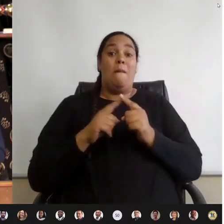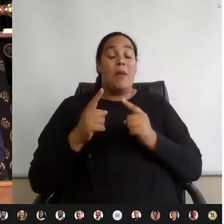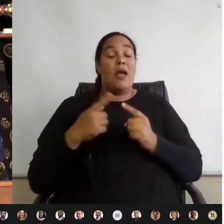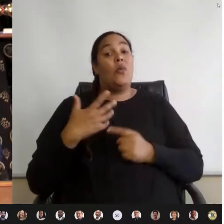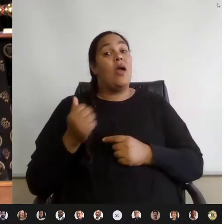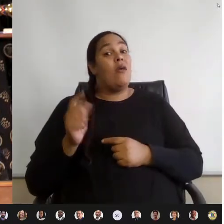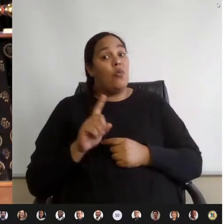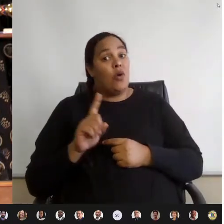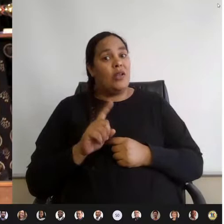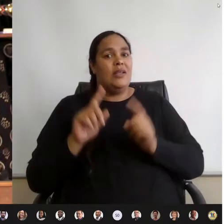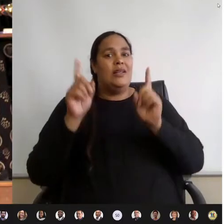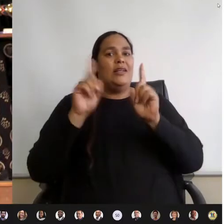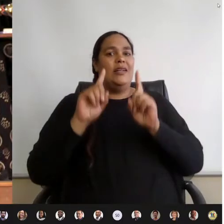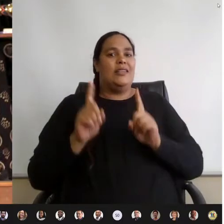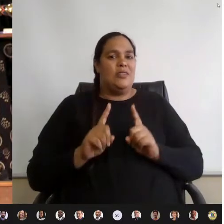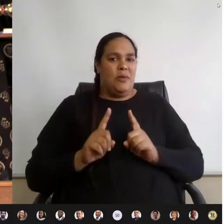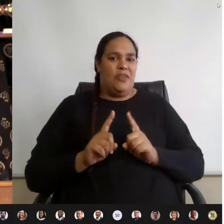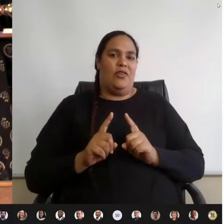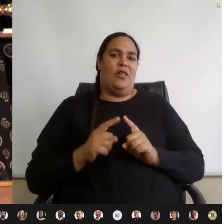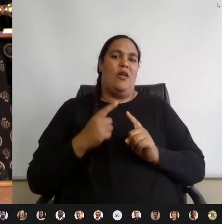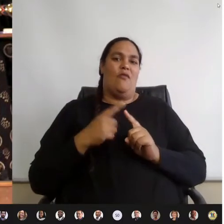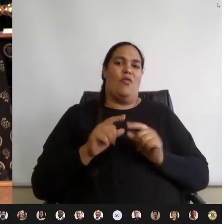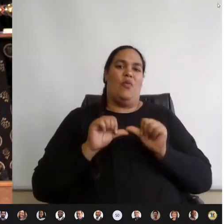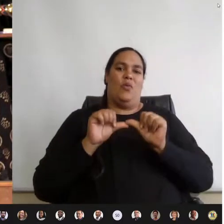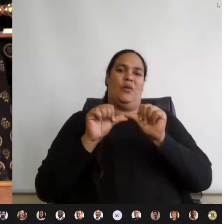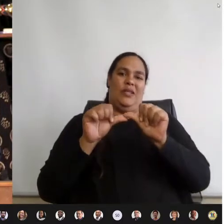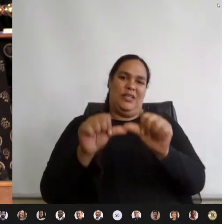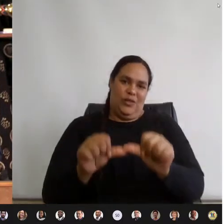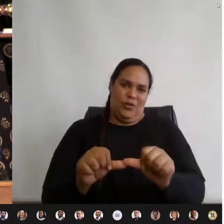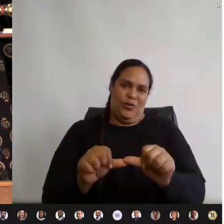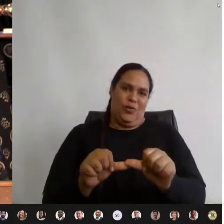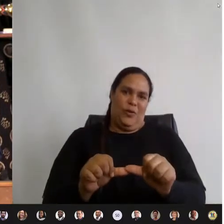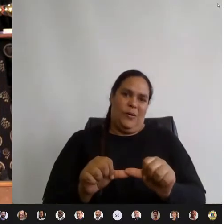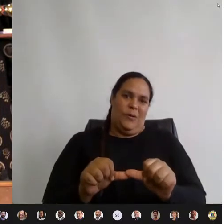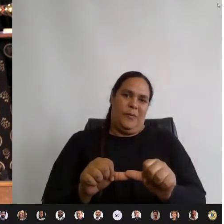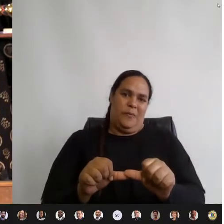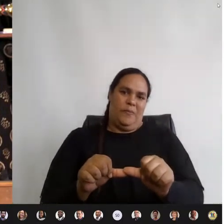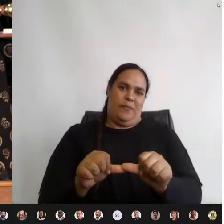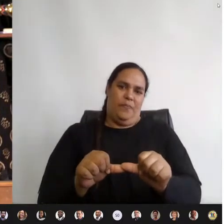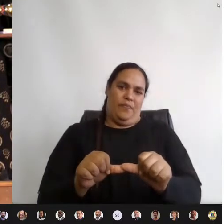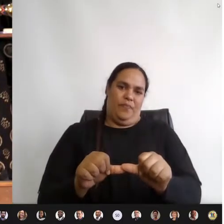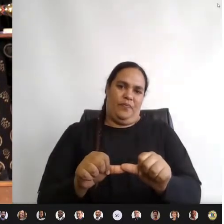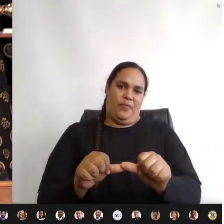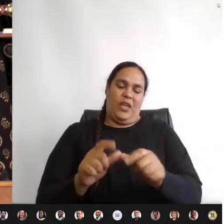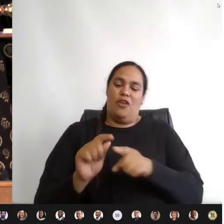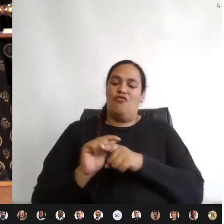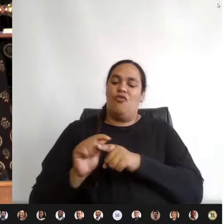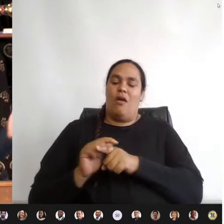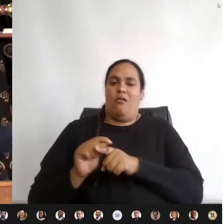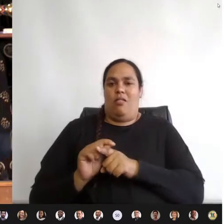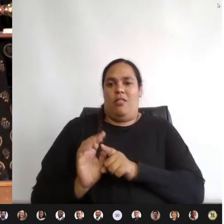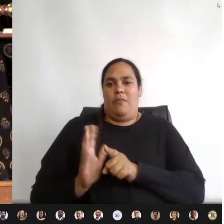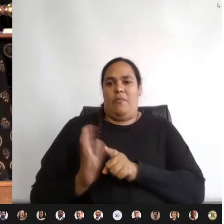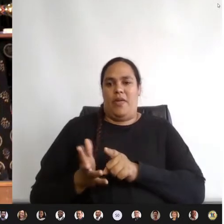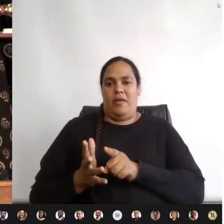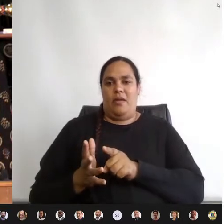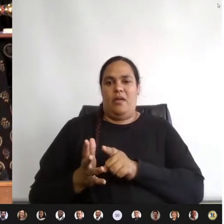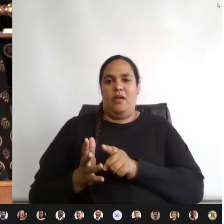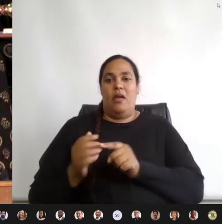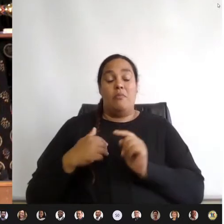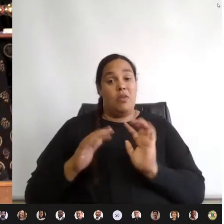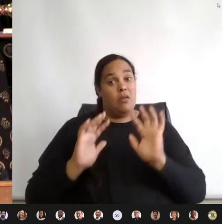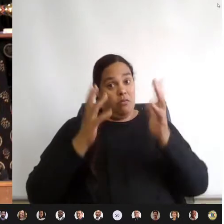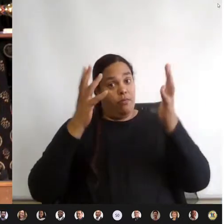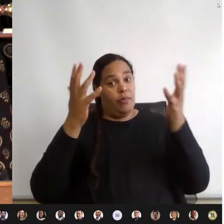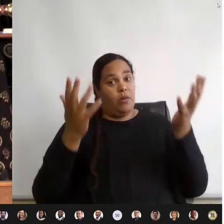is special dispensation for the continuation of a trial. And I applaud that.